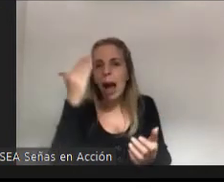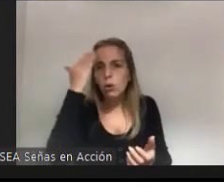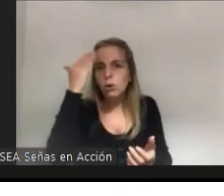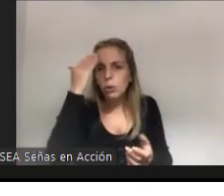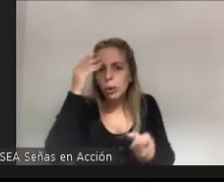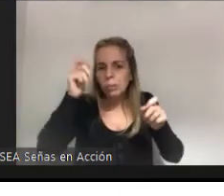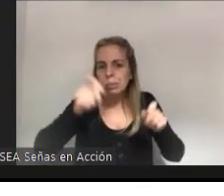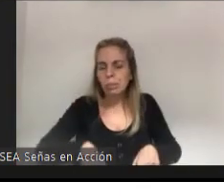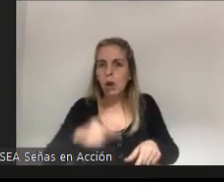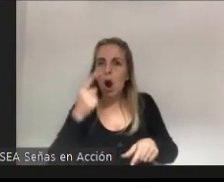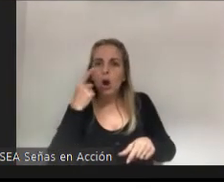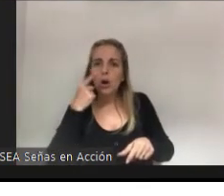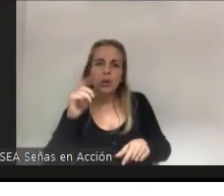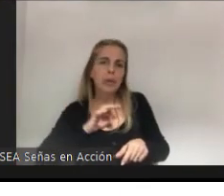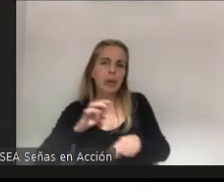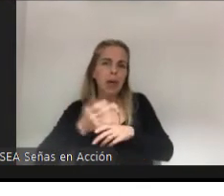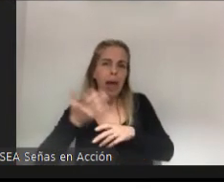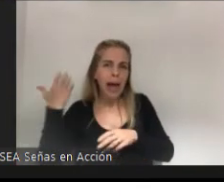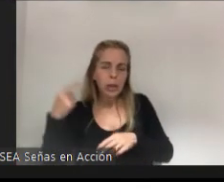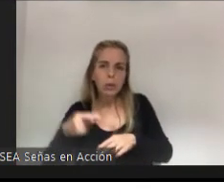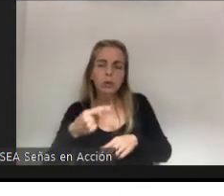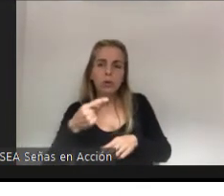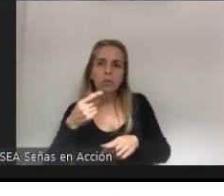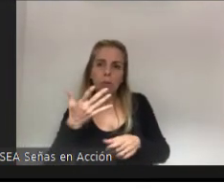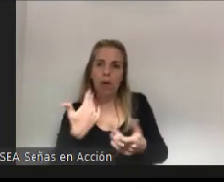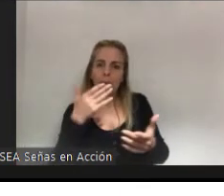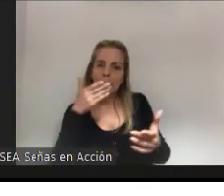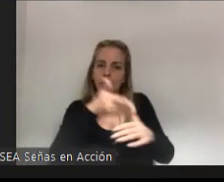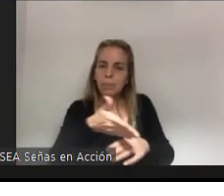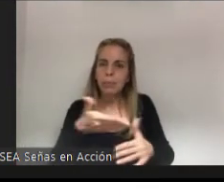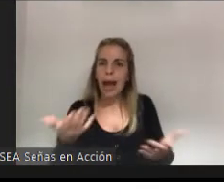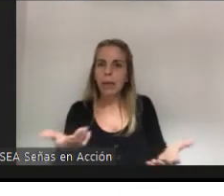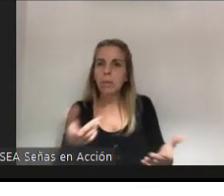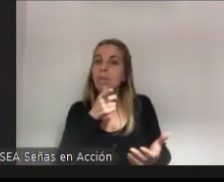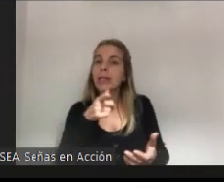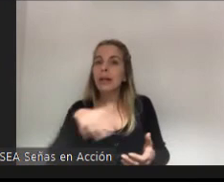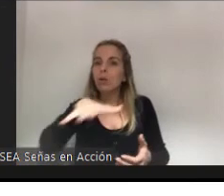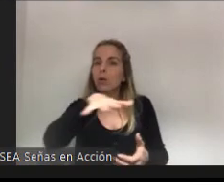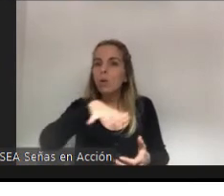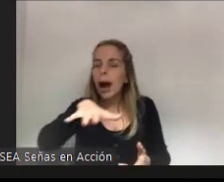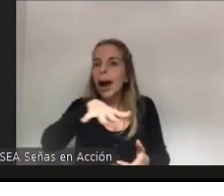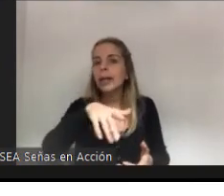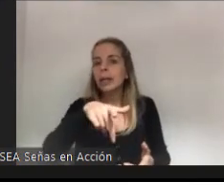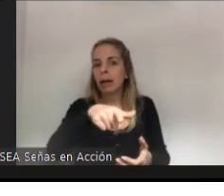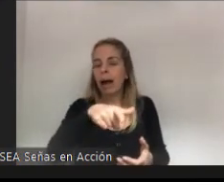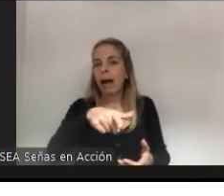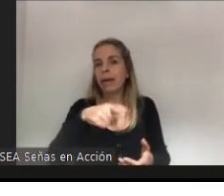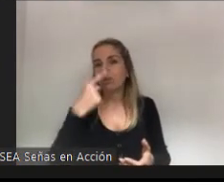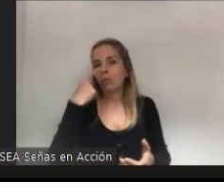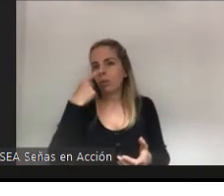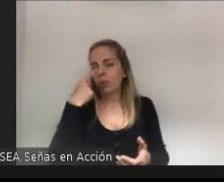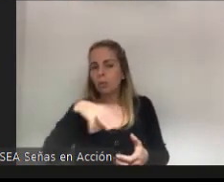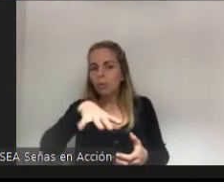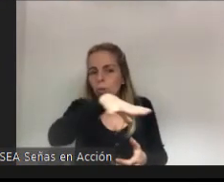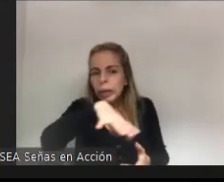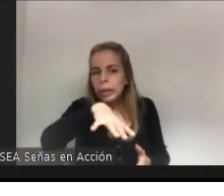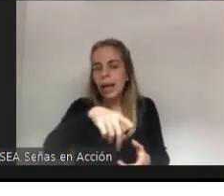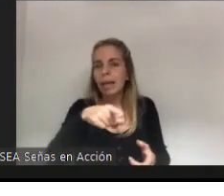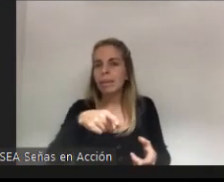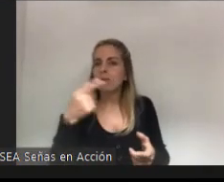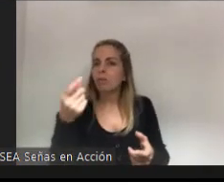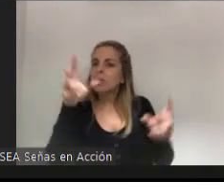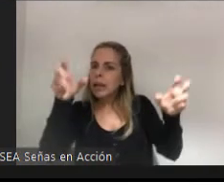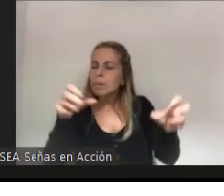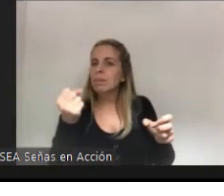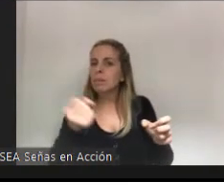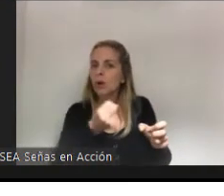to traditional cultures, this millenary knowledge. I believe there is a big space that remains, a